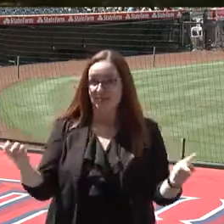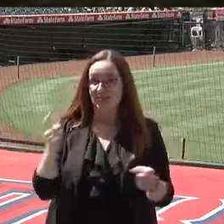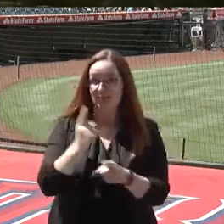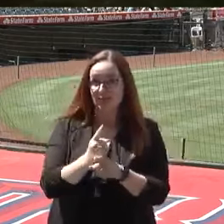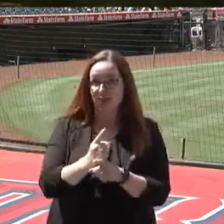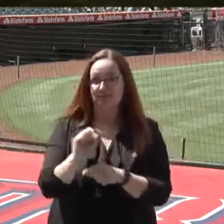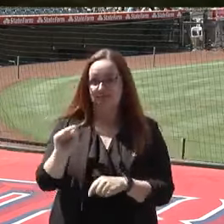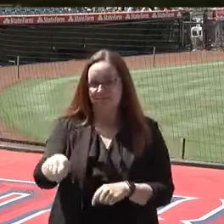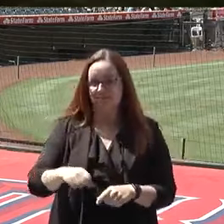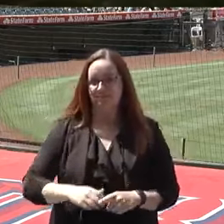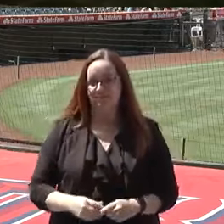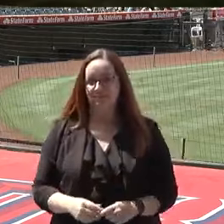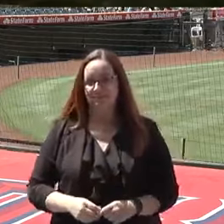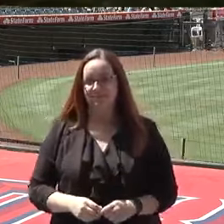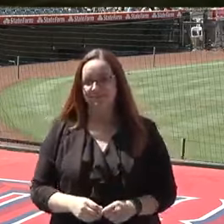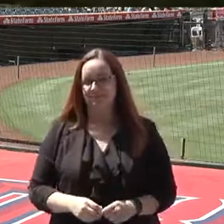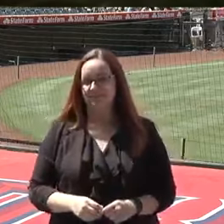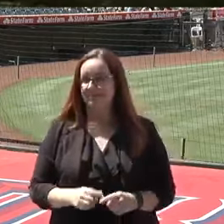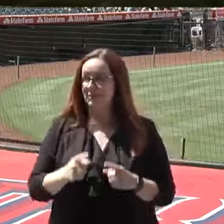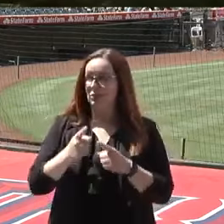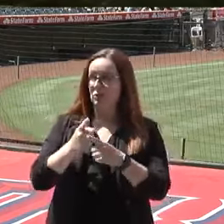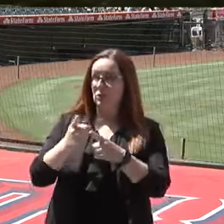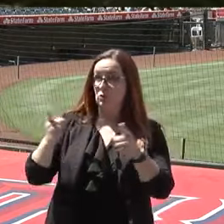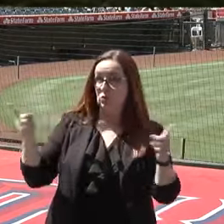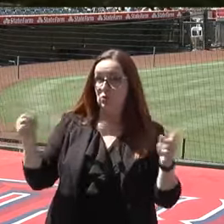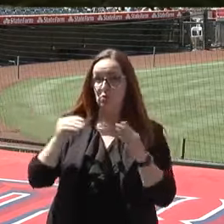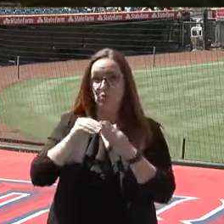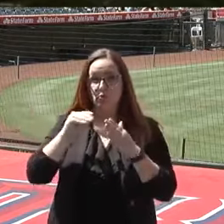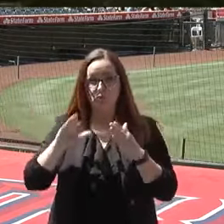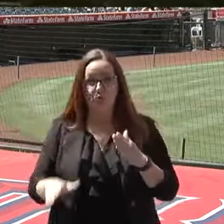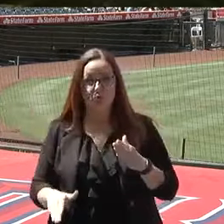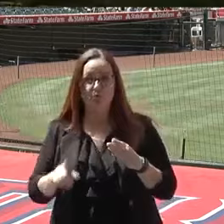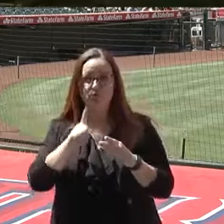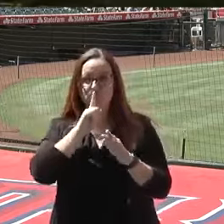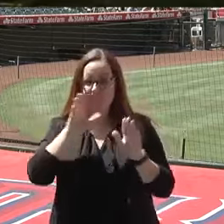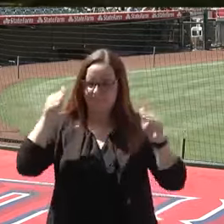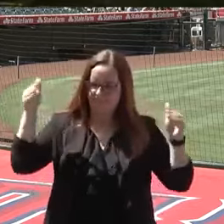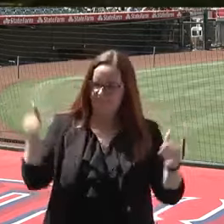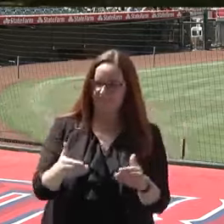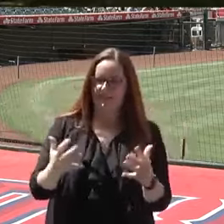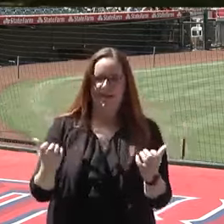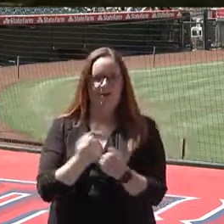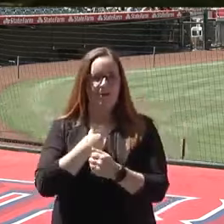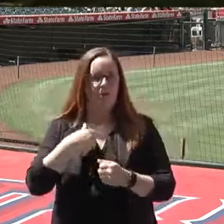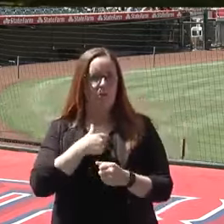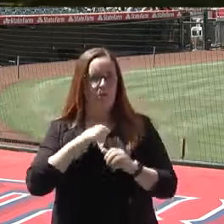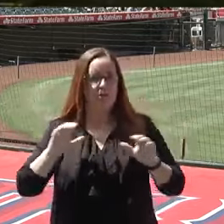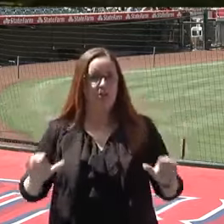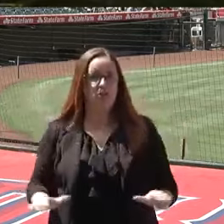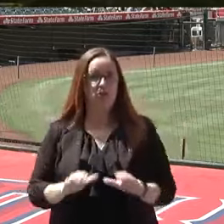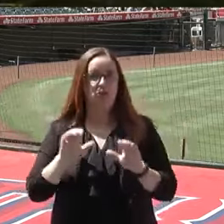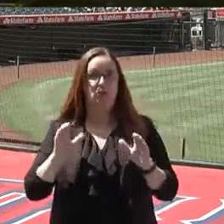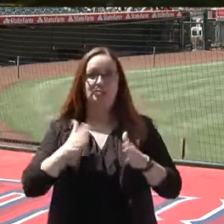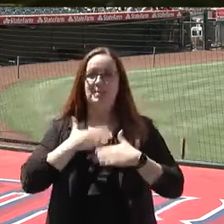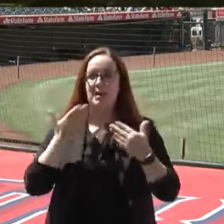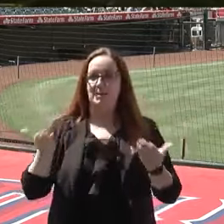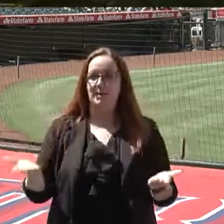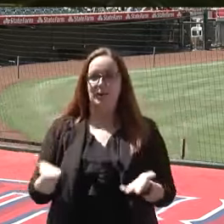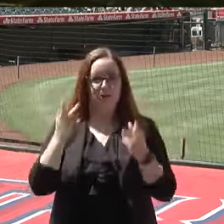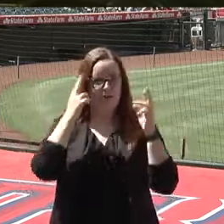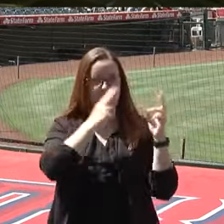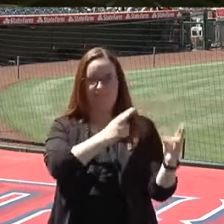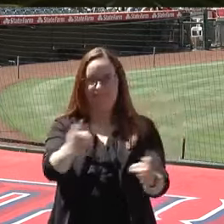You, our students, are at the center of everything we do. and I'm delighted to be here today to honor